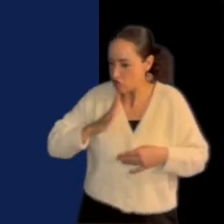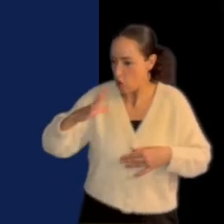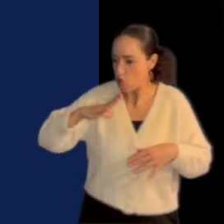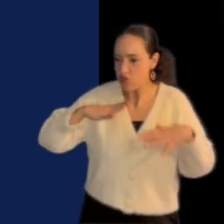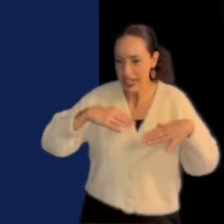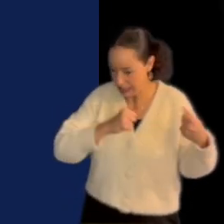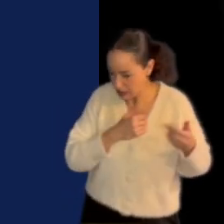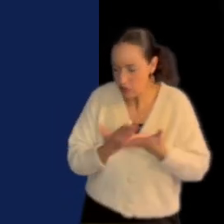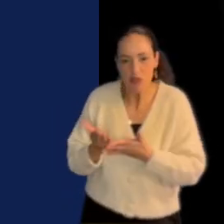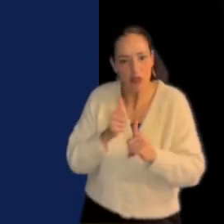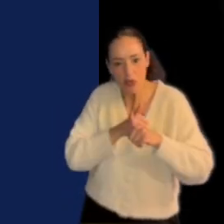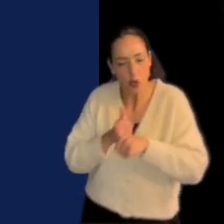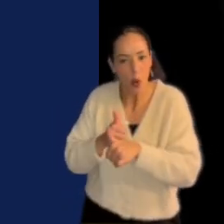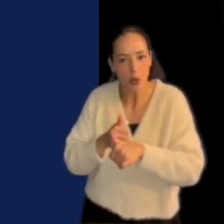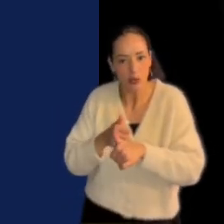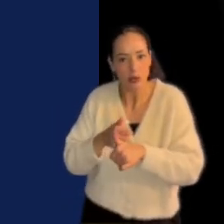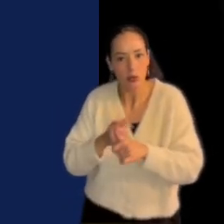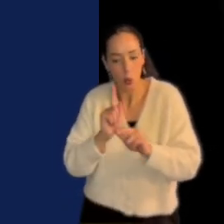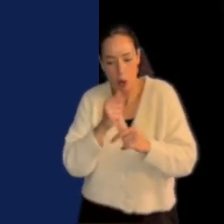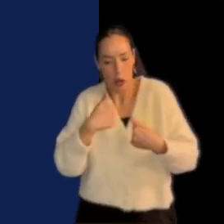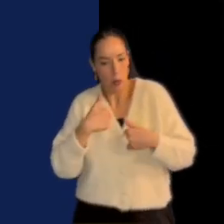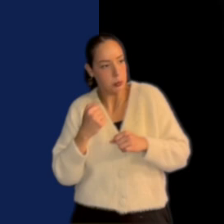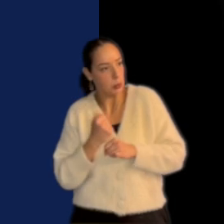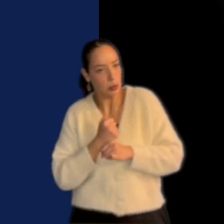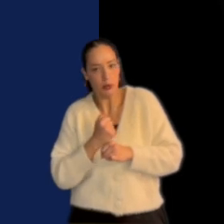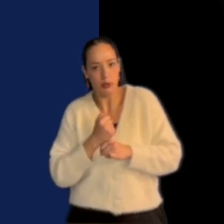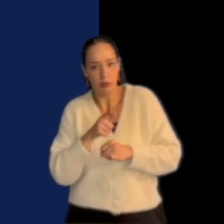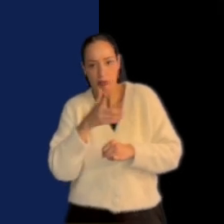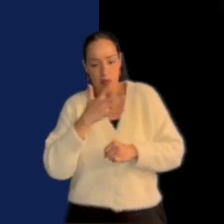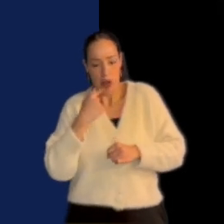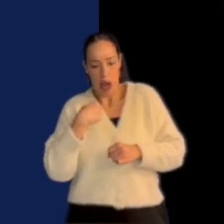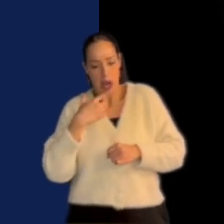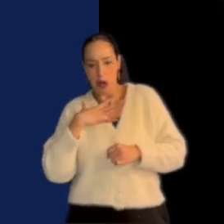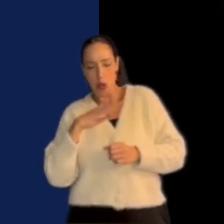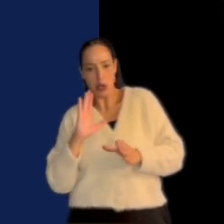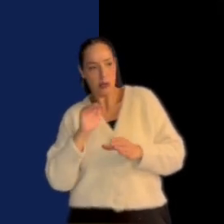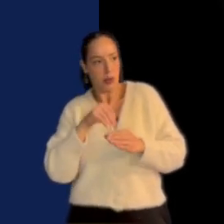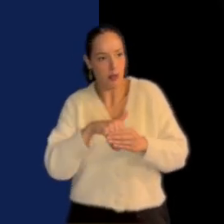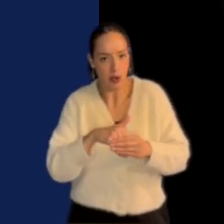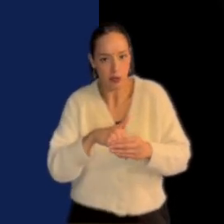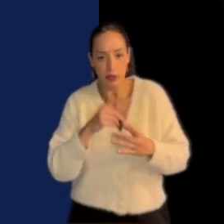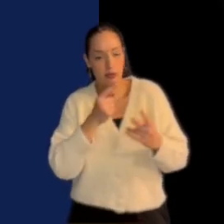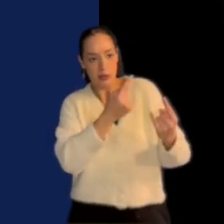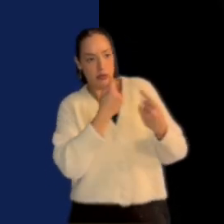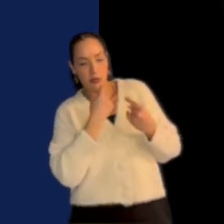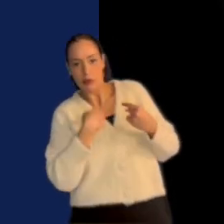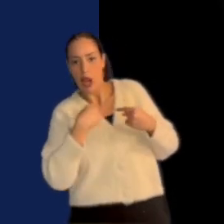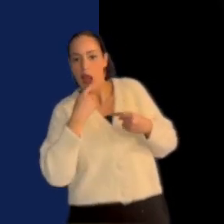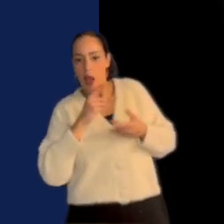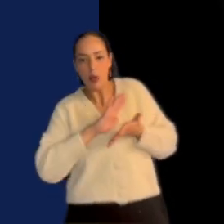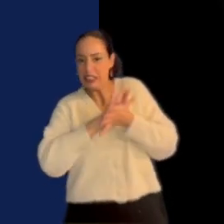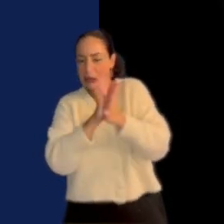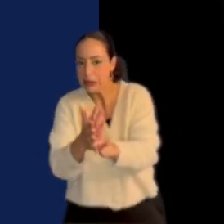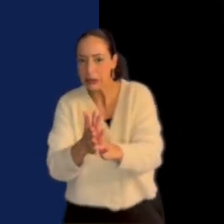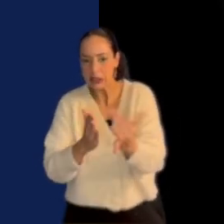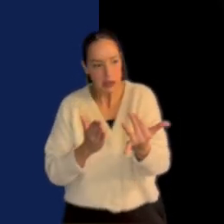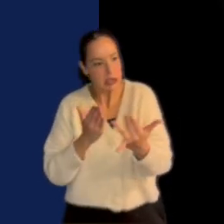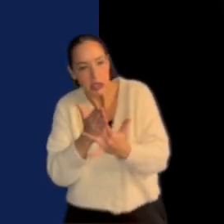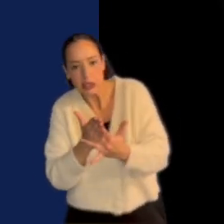offering, that there was no need for my involvement. In fact, I was creating disruption and diversion, compromising care and